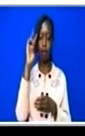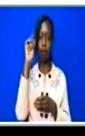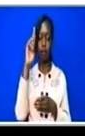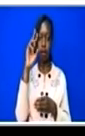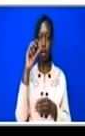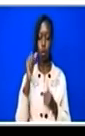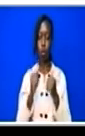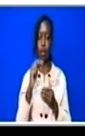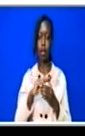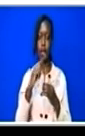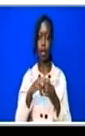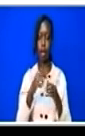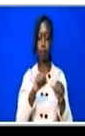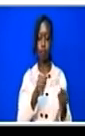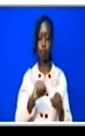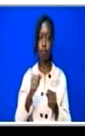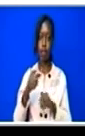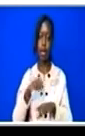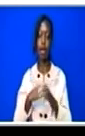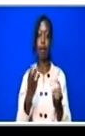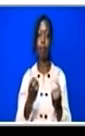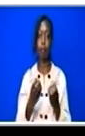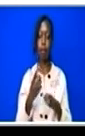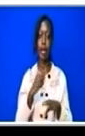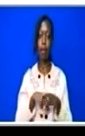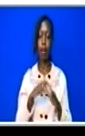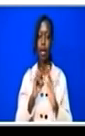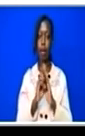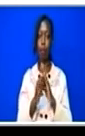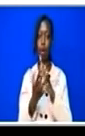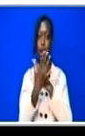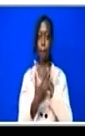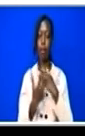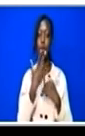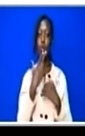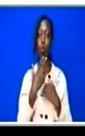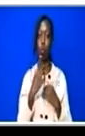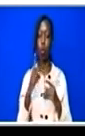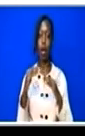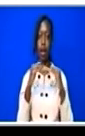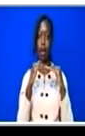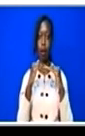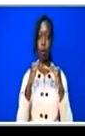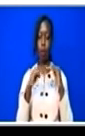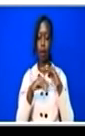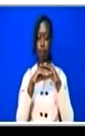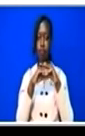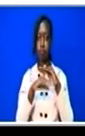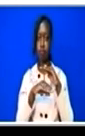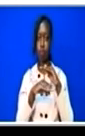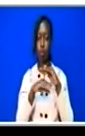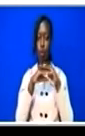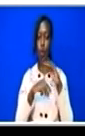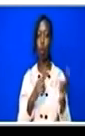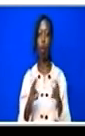oxidized in times of need, when the blood sugar level, for example, falls below normal. Okay. You get it? Okay. Yeah, it is